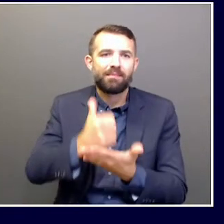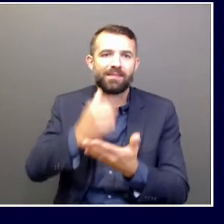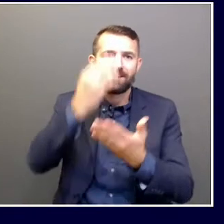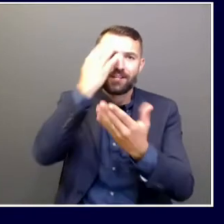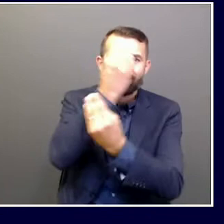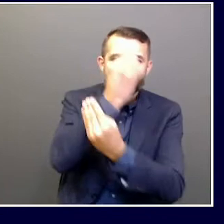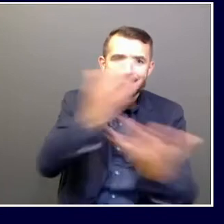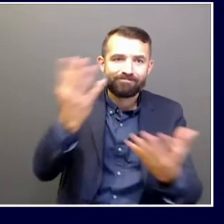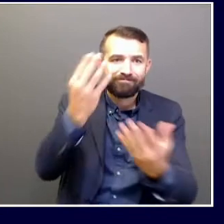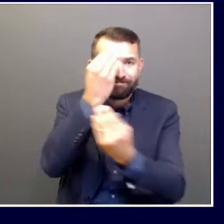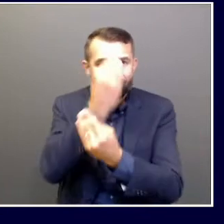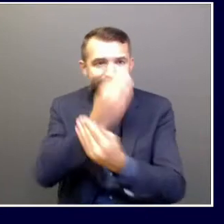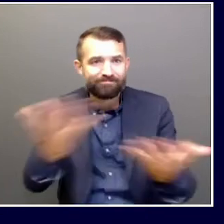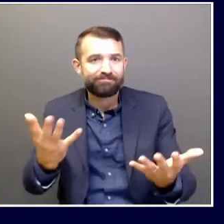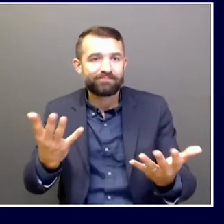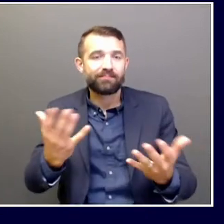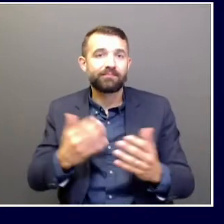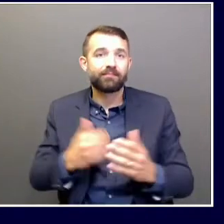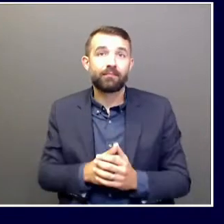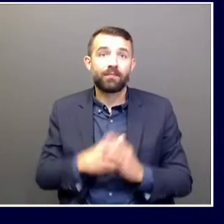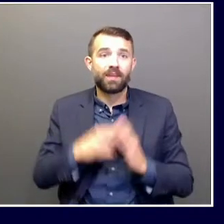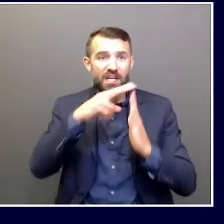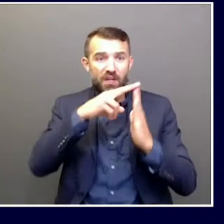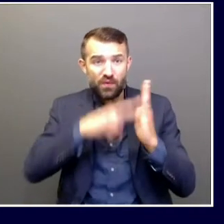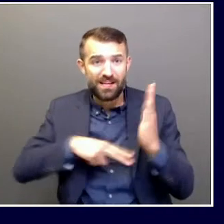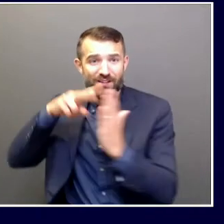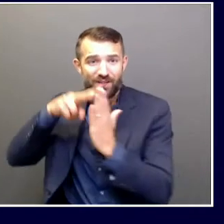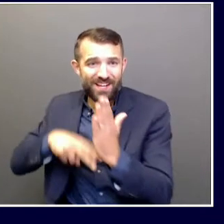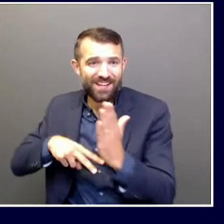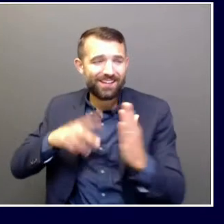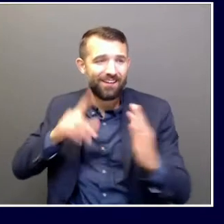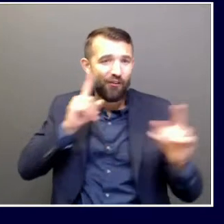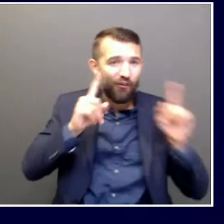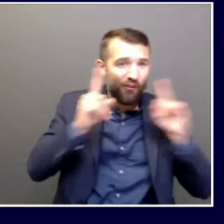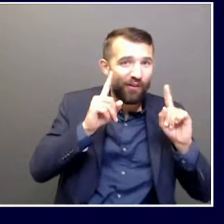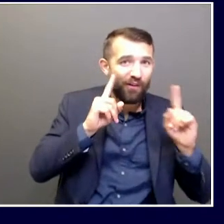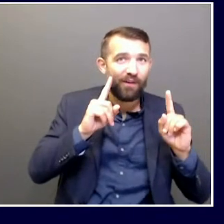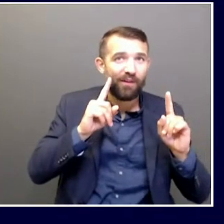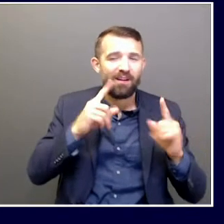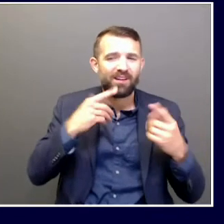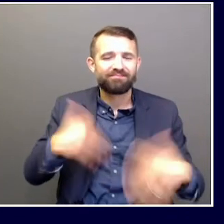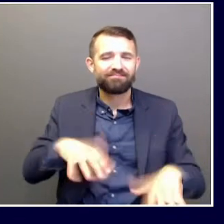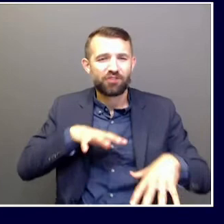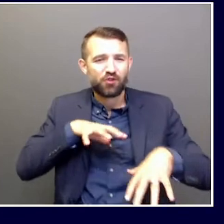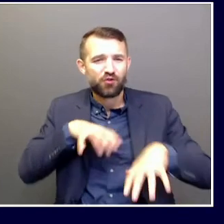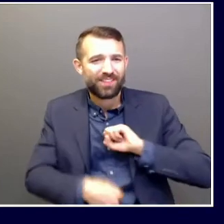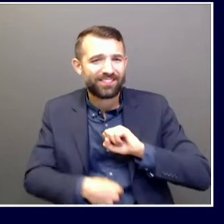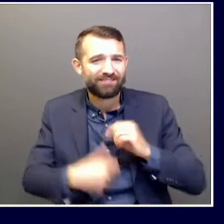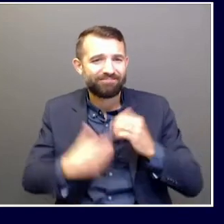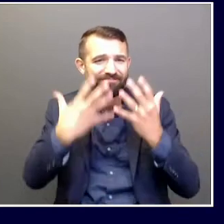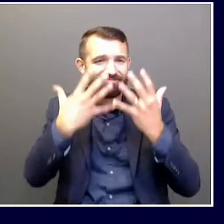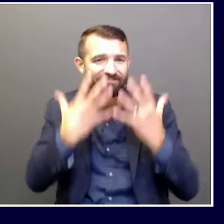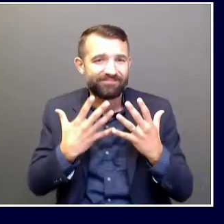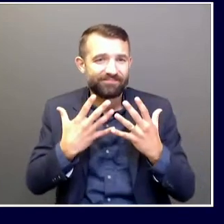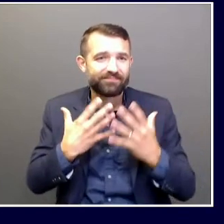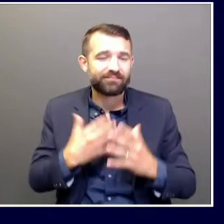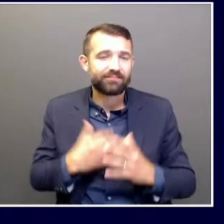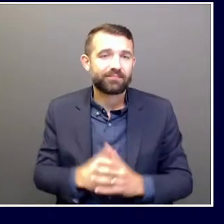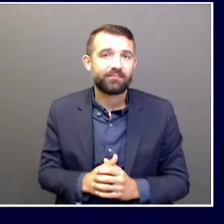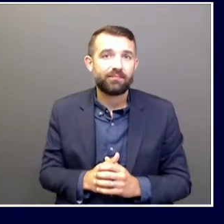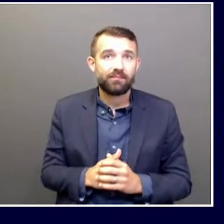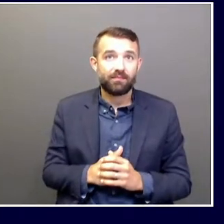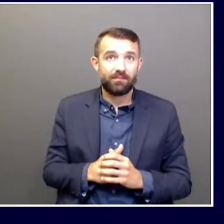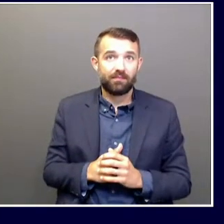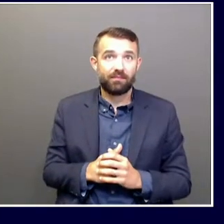you love. It's the families of many of these people who are speaking out and who indeed are urging people to